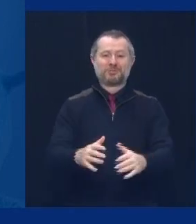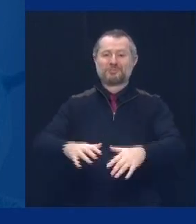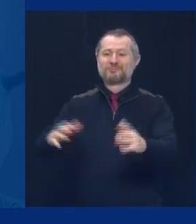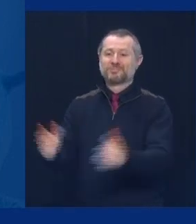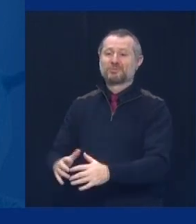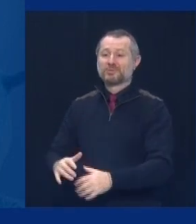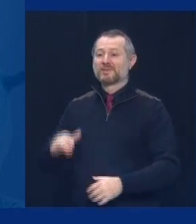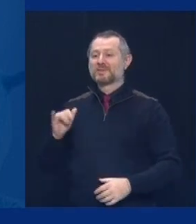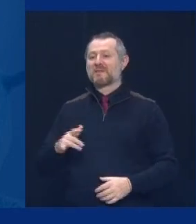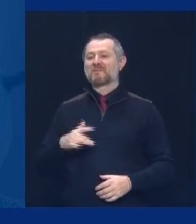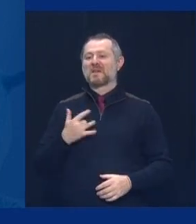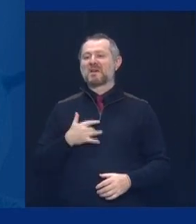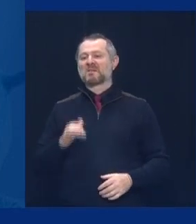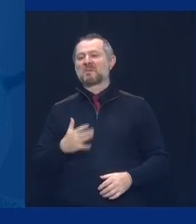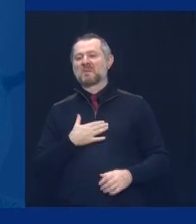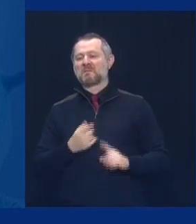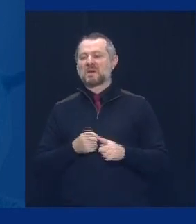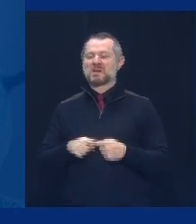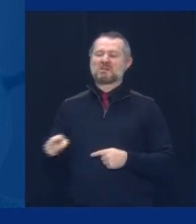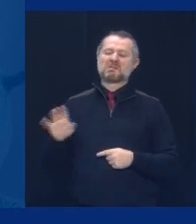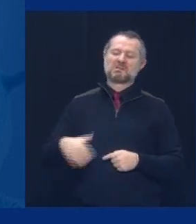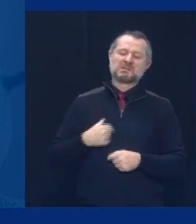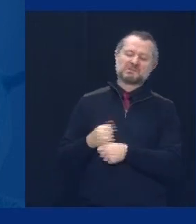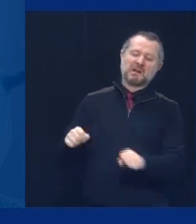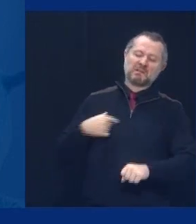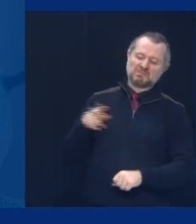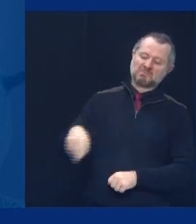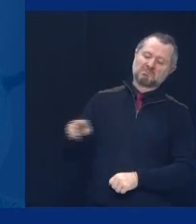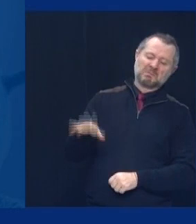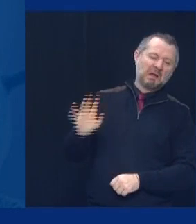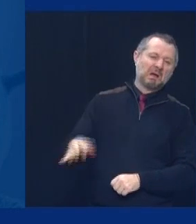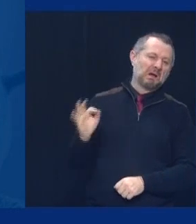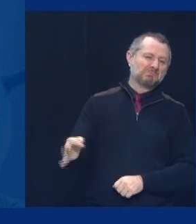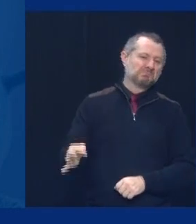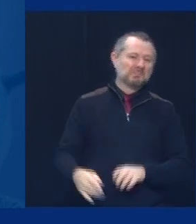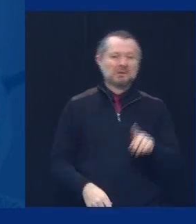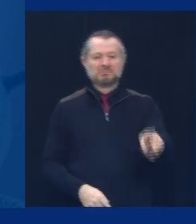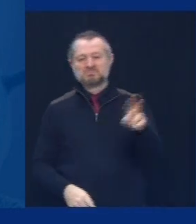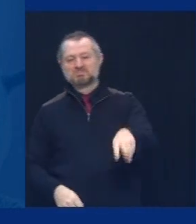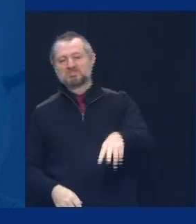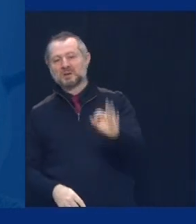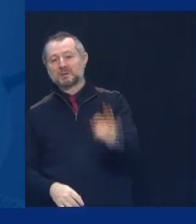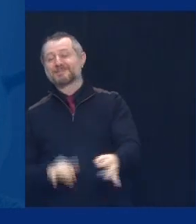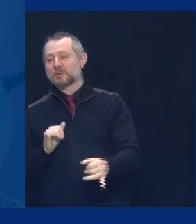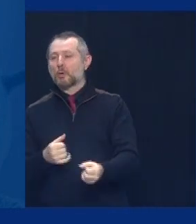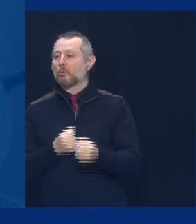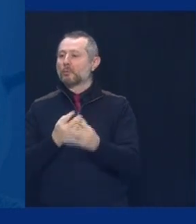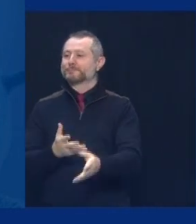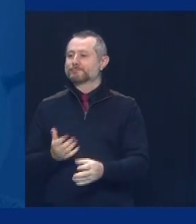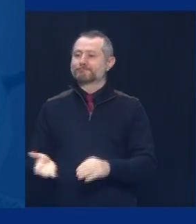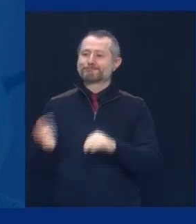safe. That is what is driving these numbers.